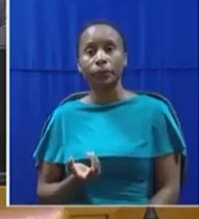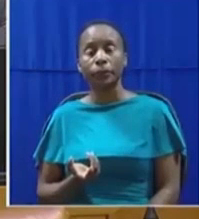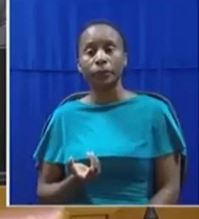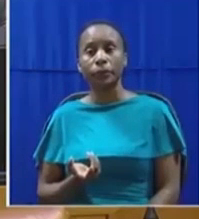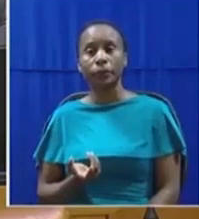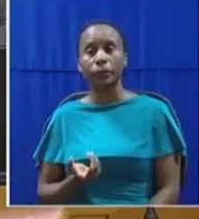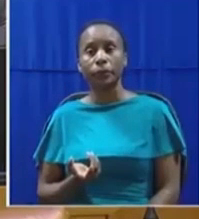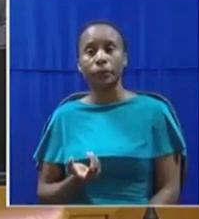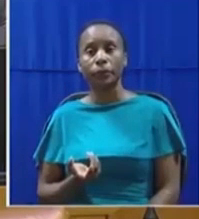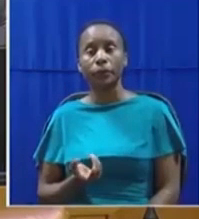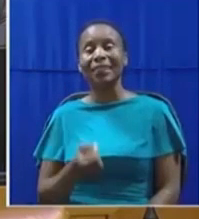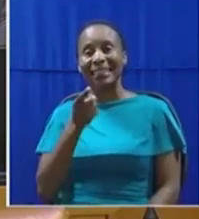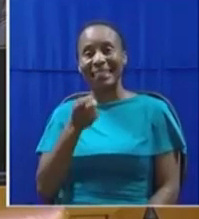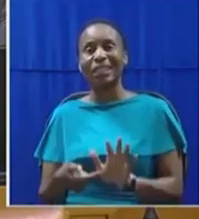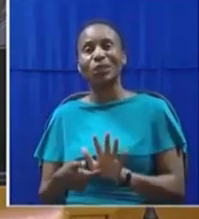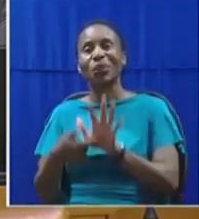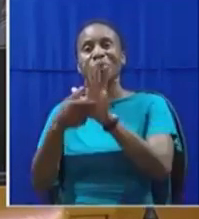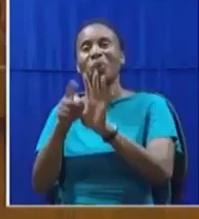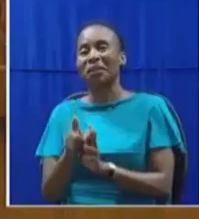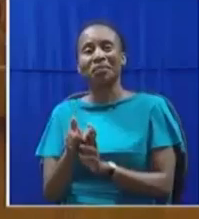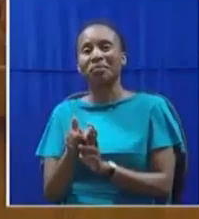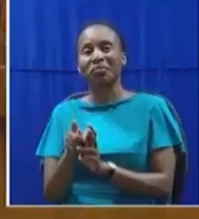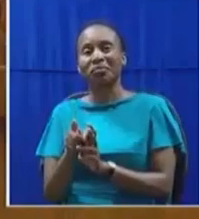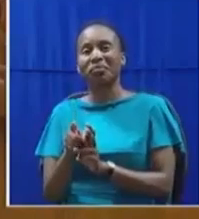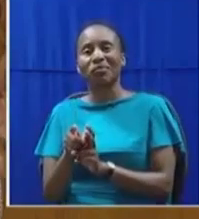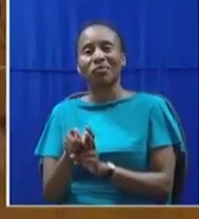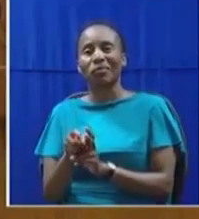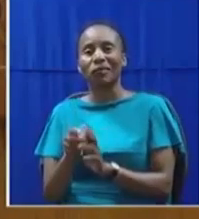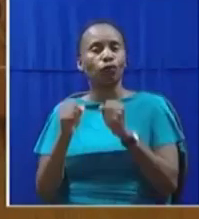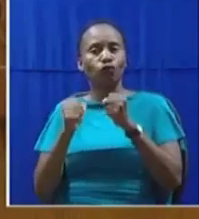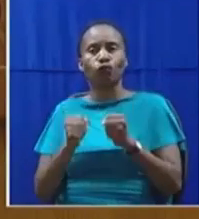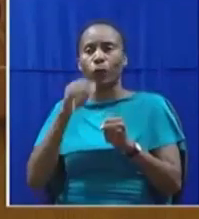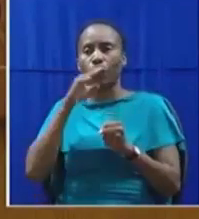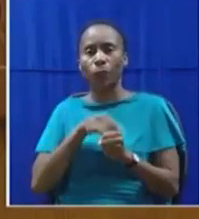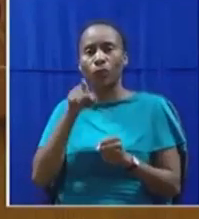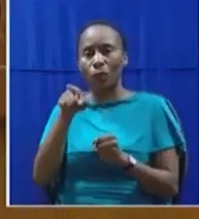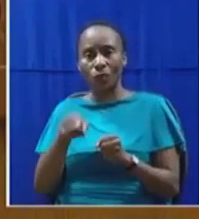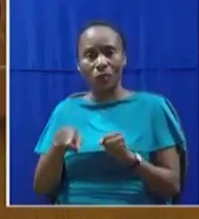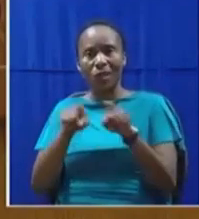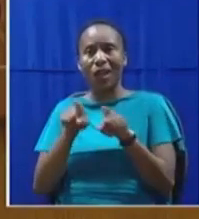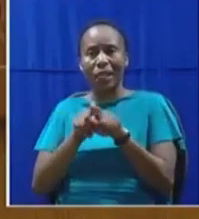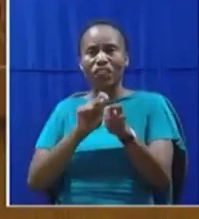That shows lack of backbone. They are just chameleons.